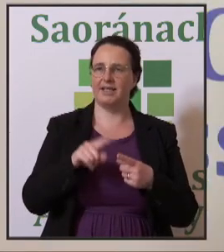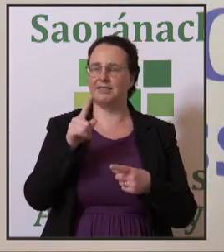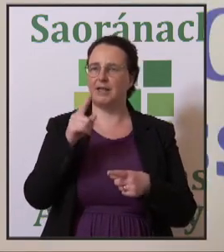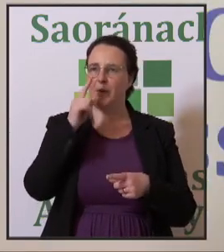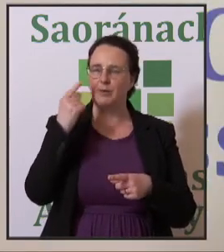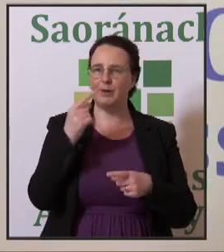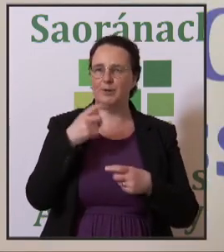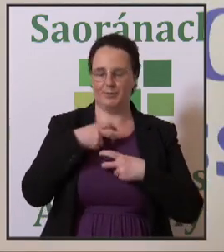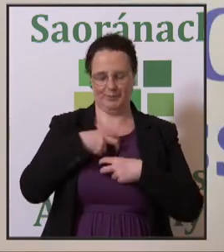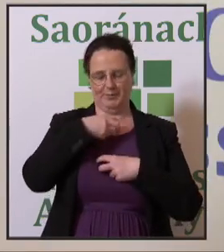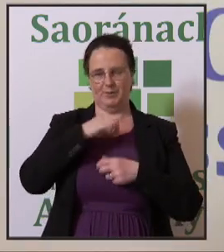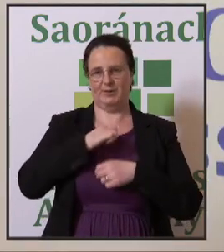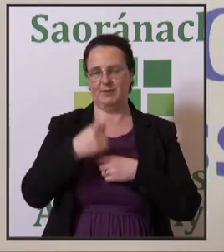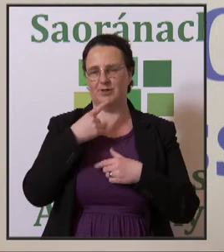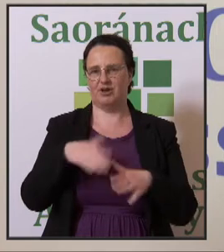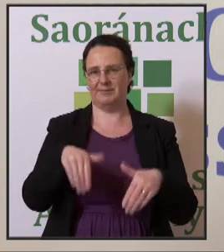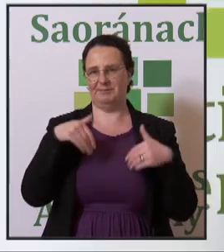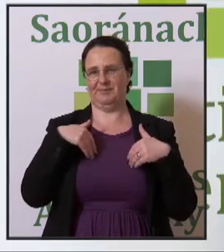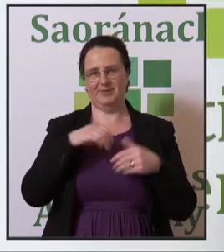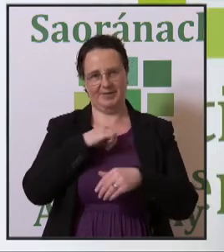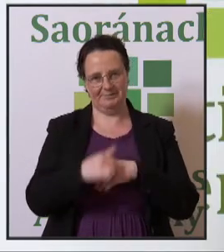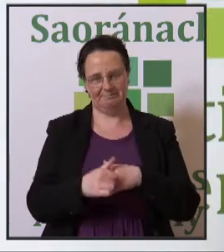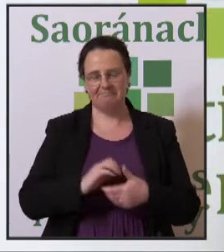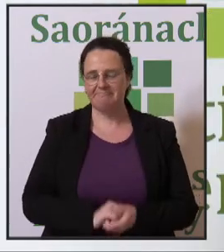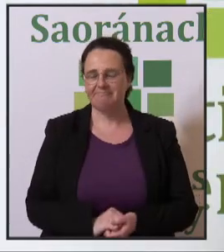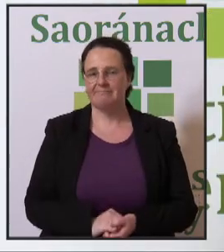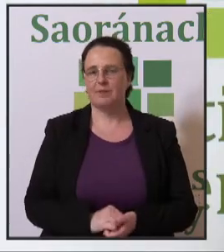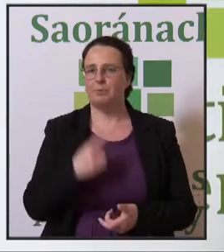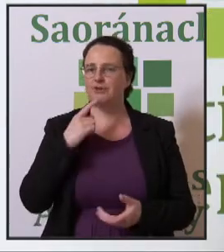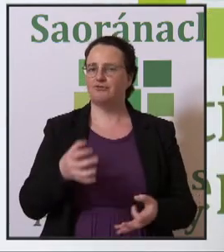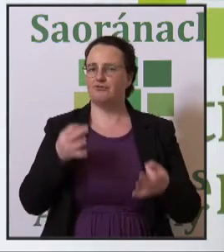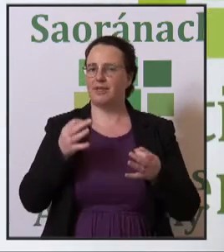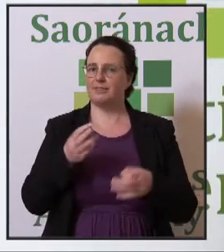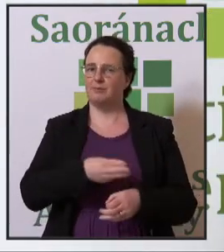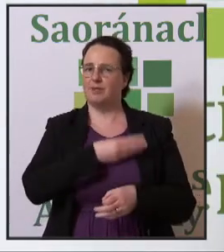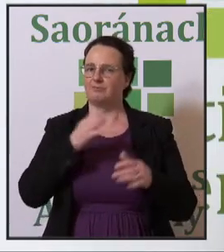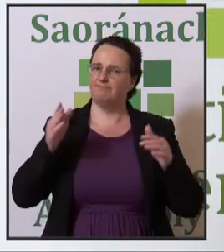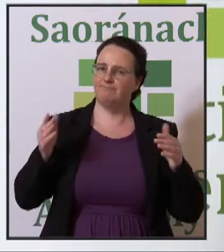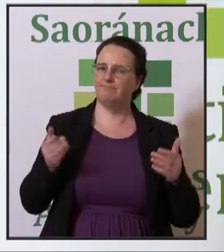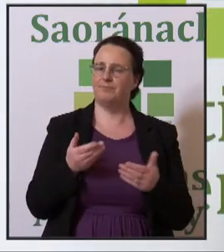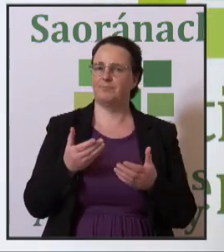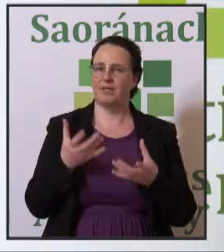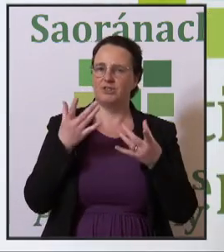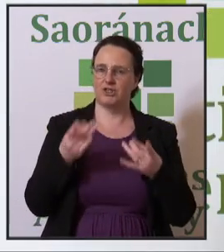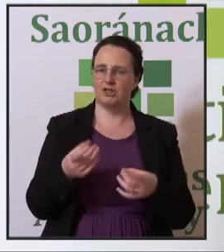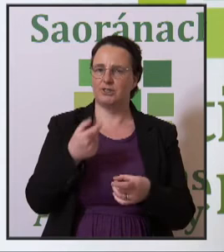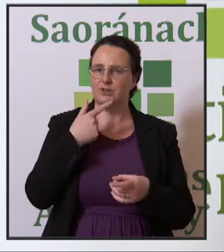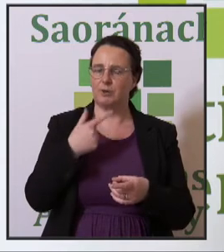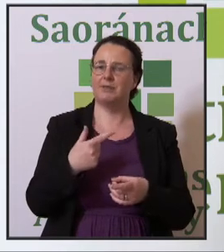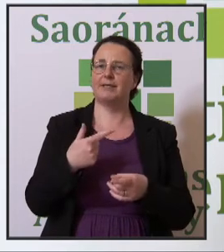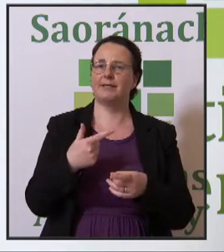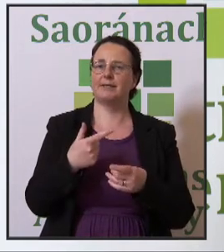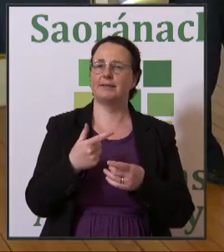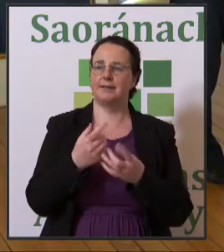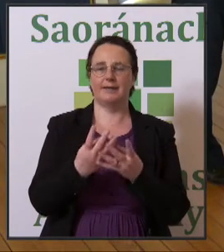keep an impartial front. But it gives me great, great pleasure to introduce the Chairman of the Dublin Assembly, Mr.